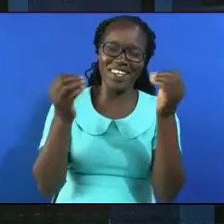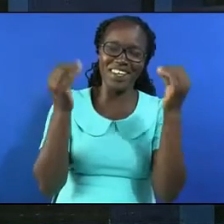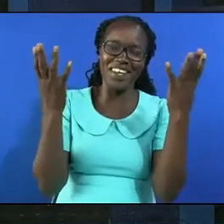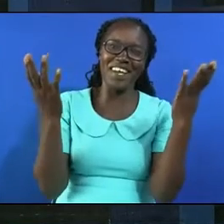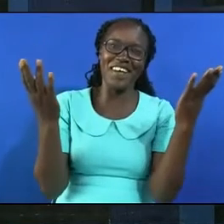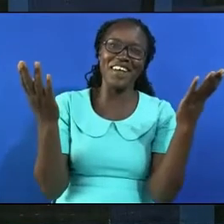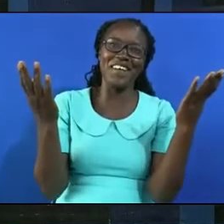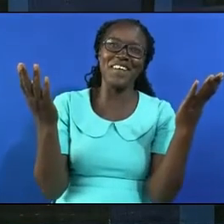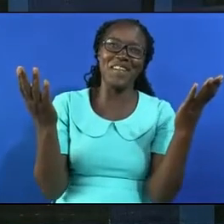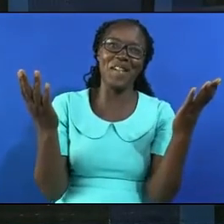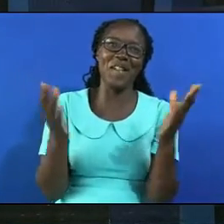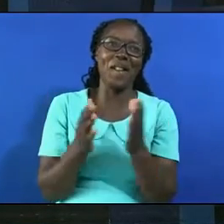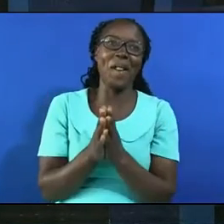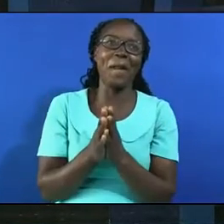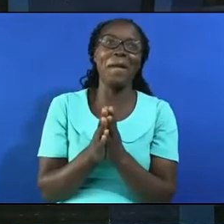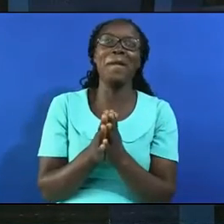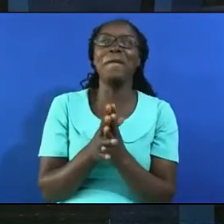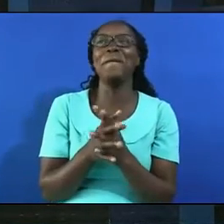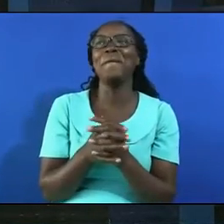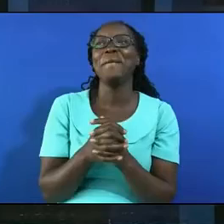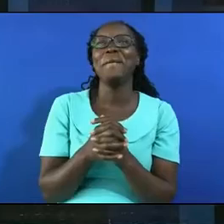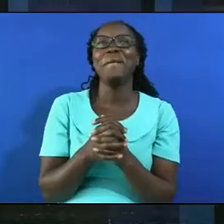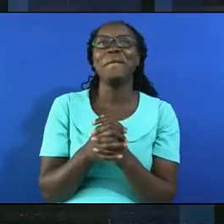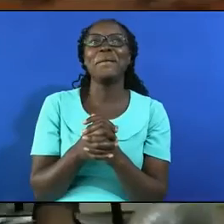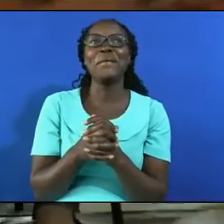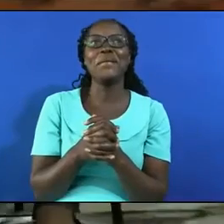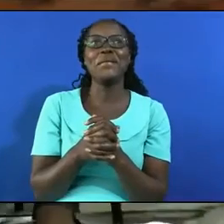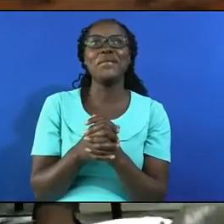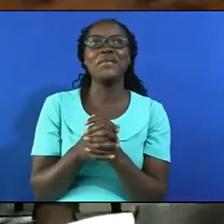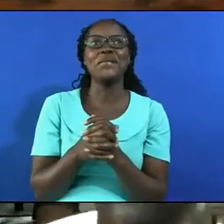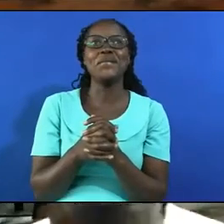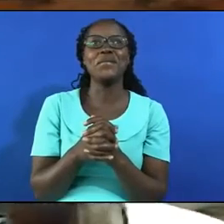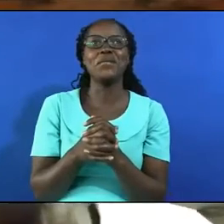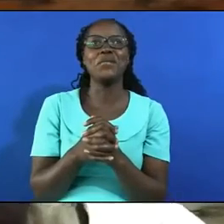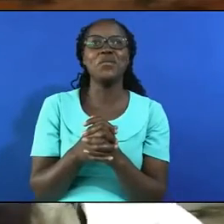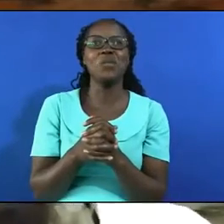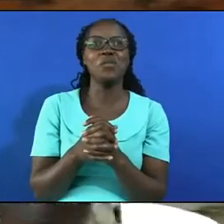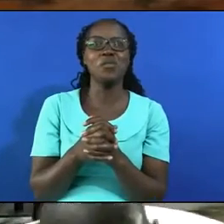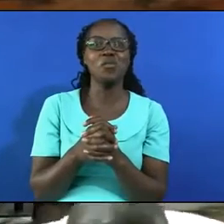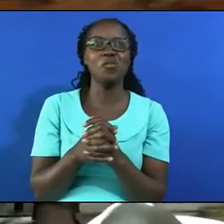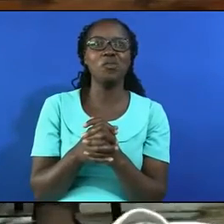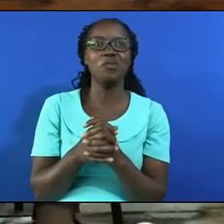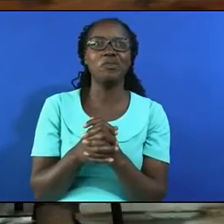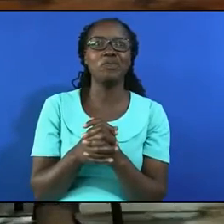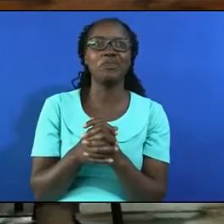Hallelujah. Amen. Yeah, say amen, isn't it? It's healthy. It's healthy.